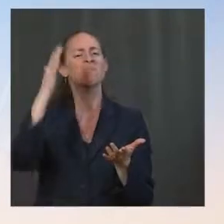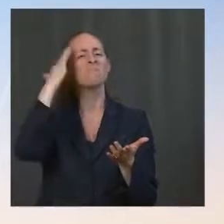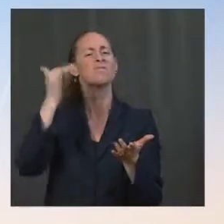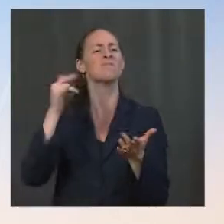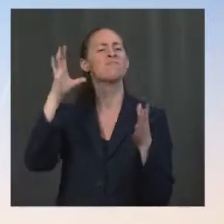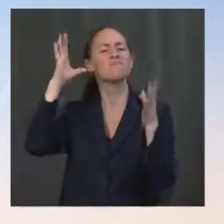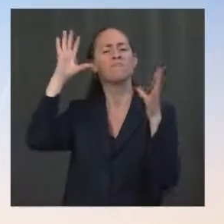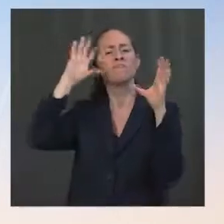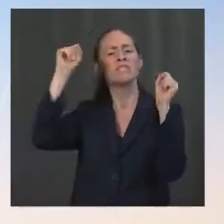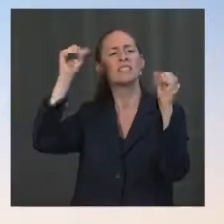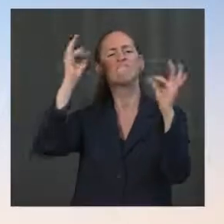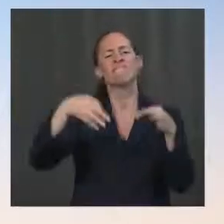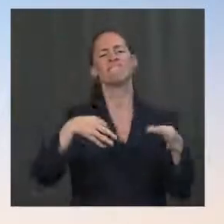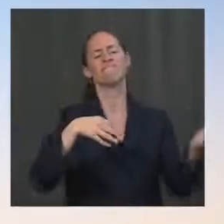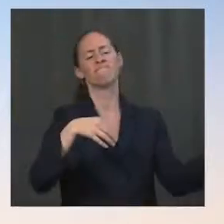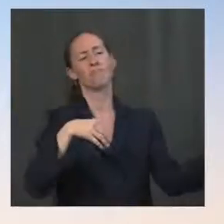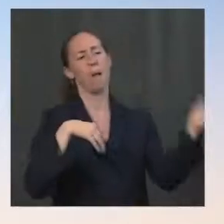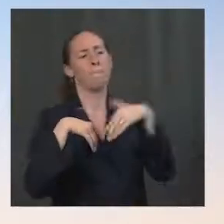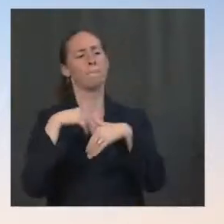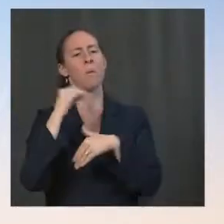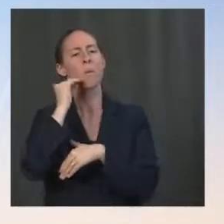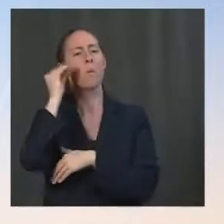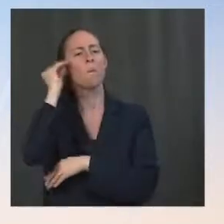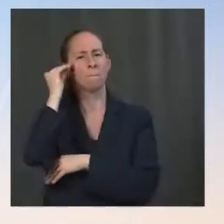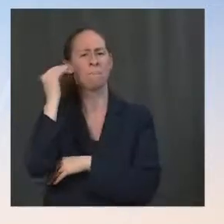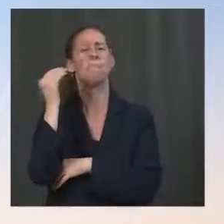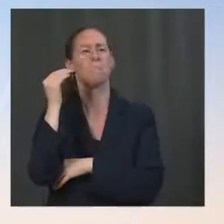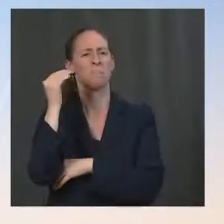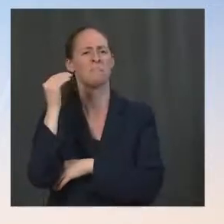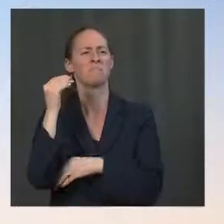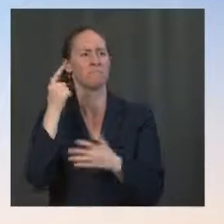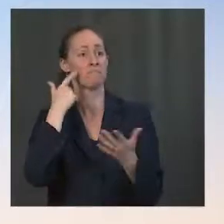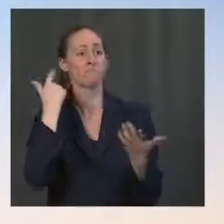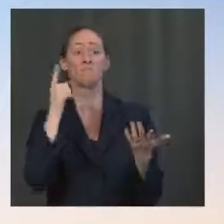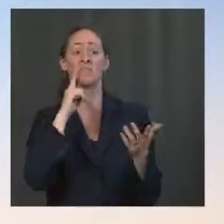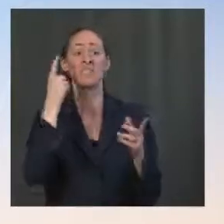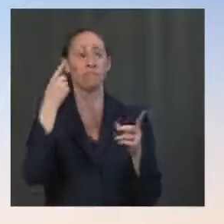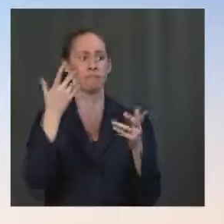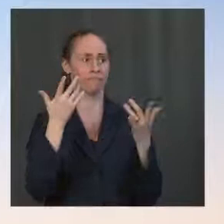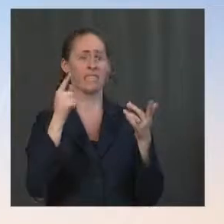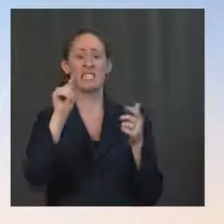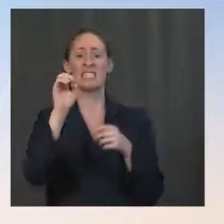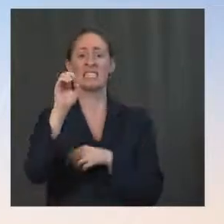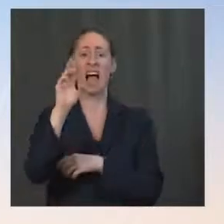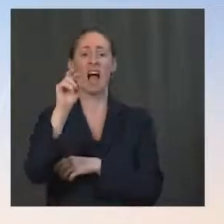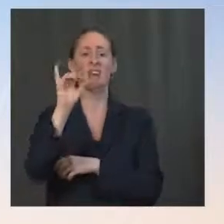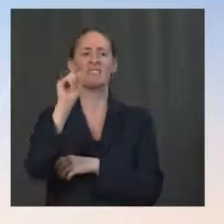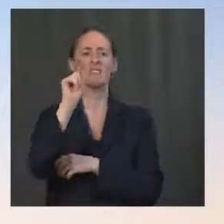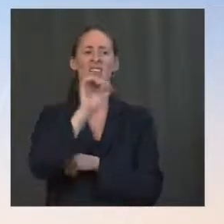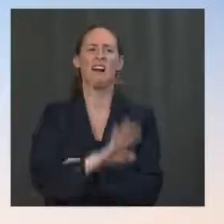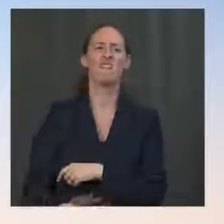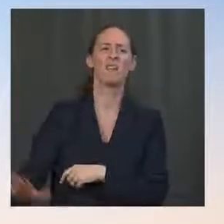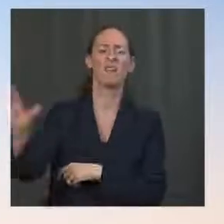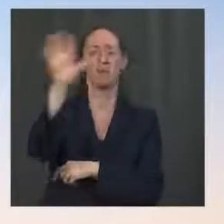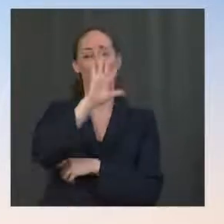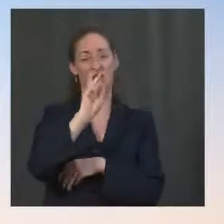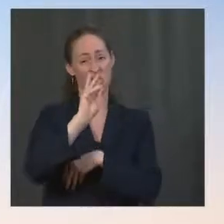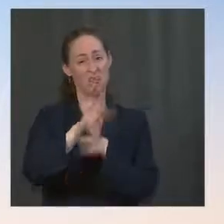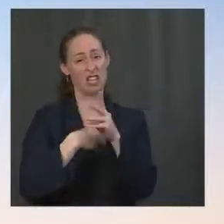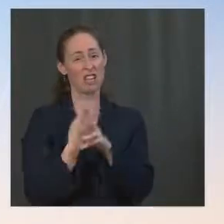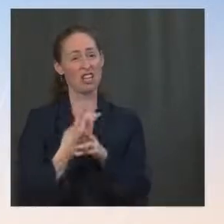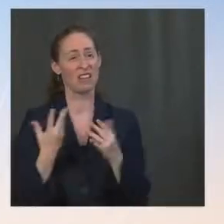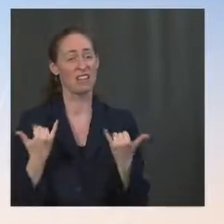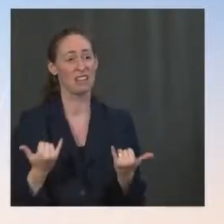women home is because the terrorist threat has metastasized. There are other parts of the world, and this kind of goes to an earlier question, where we don't have a